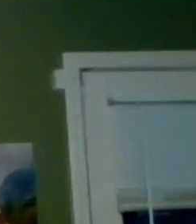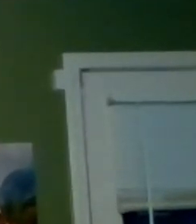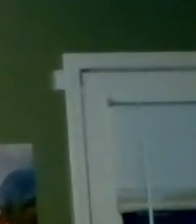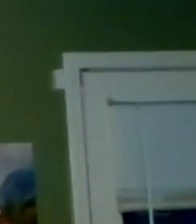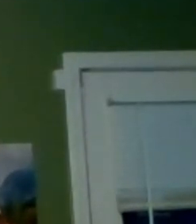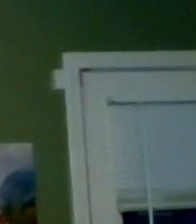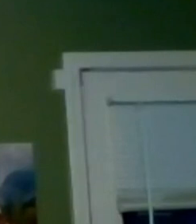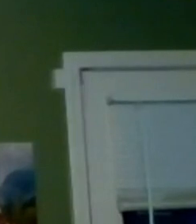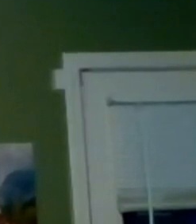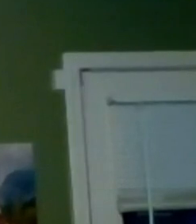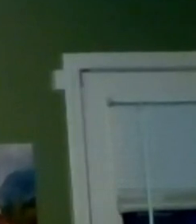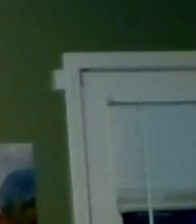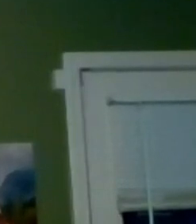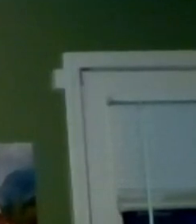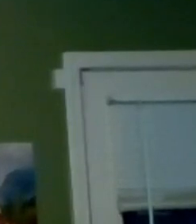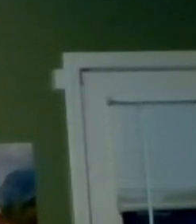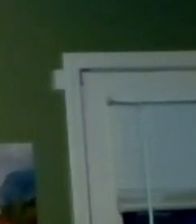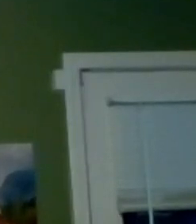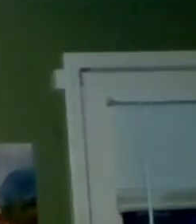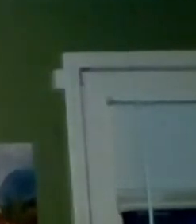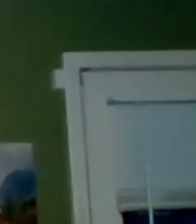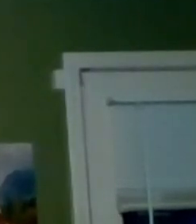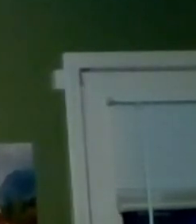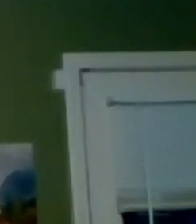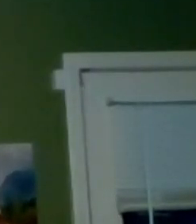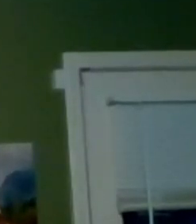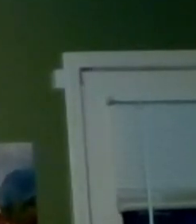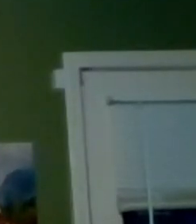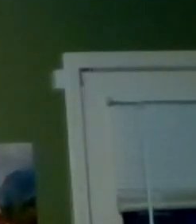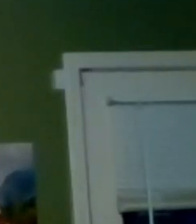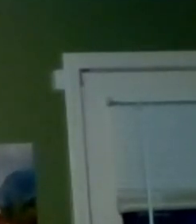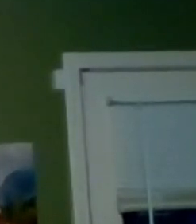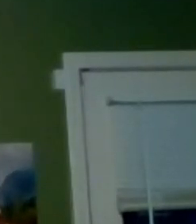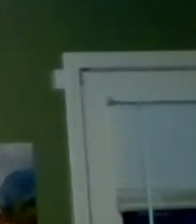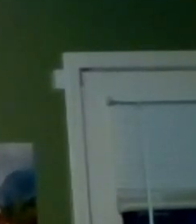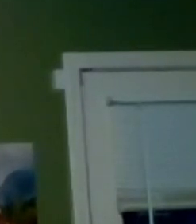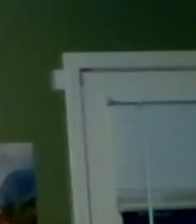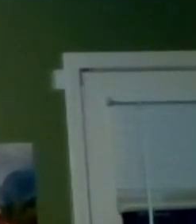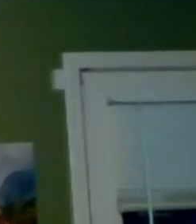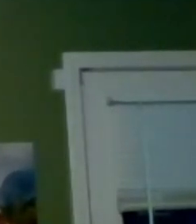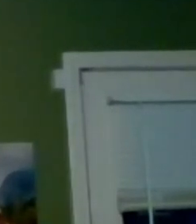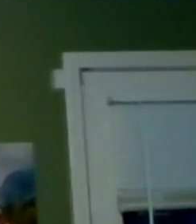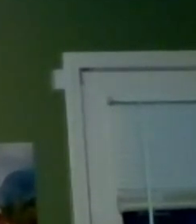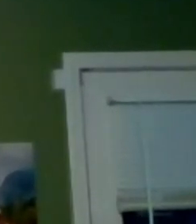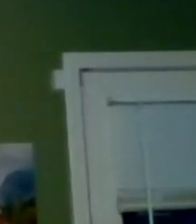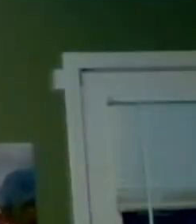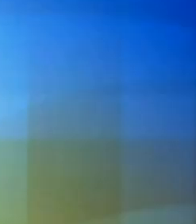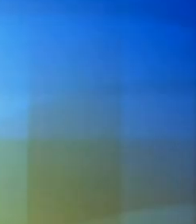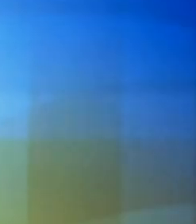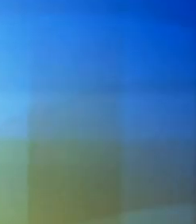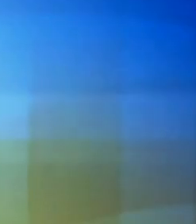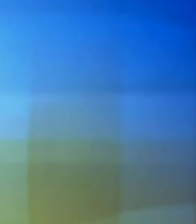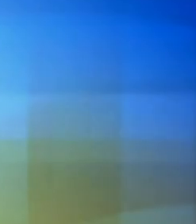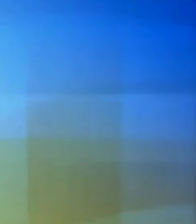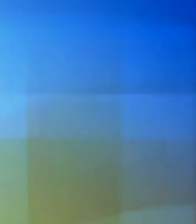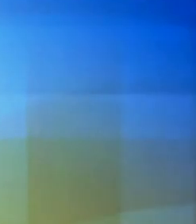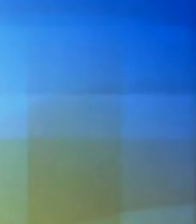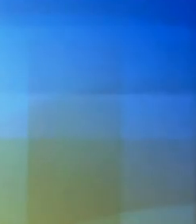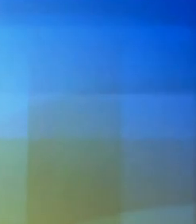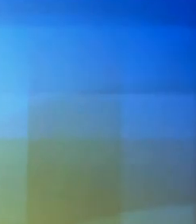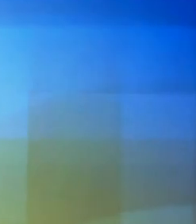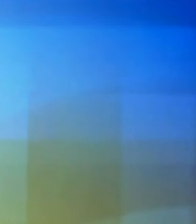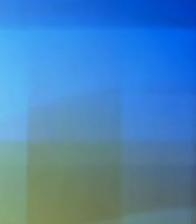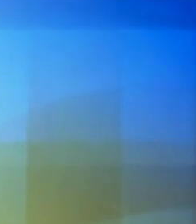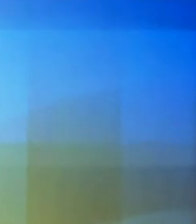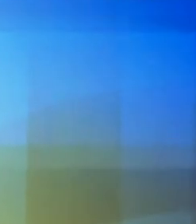money, a lot of its money. But there'll be no crowd in those stands. It'll look very, very strange. And it's back to work for those who make the